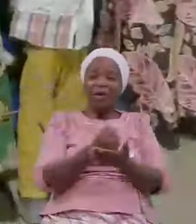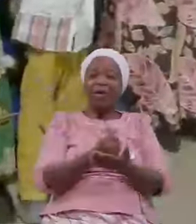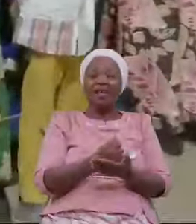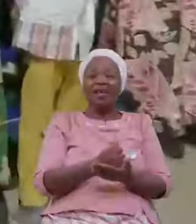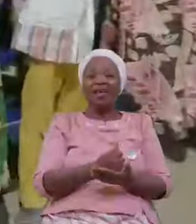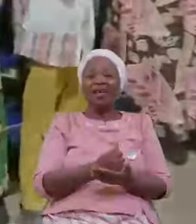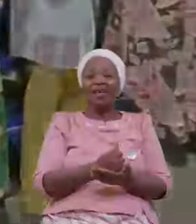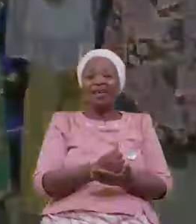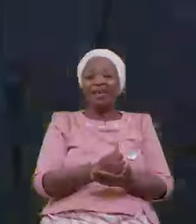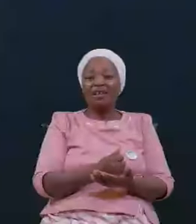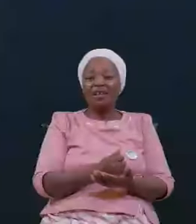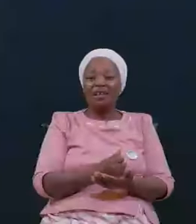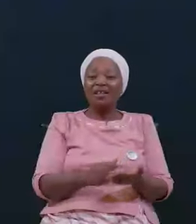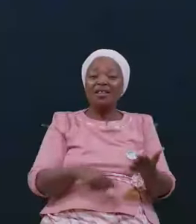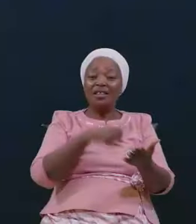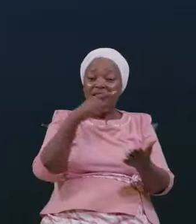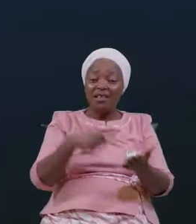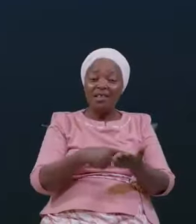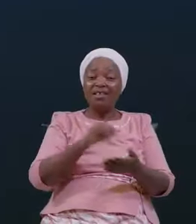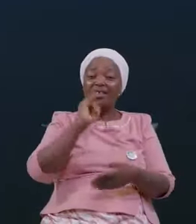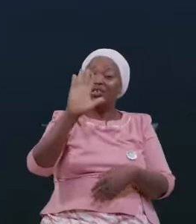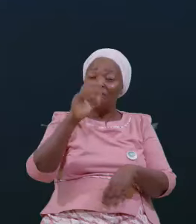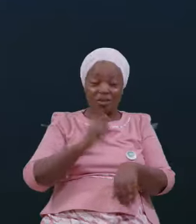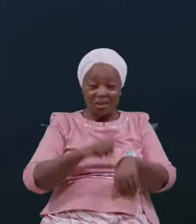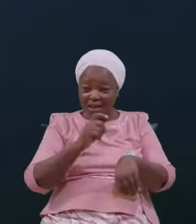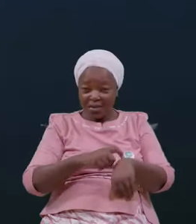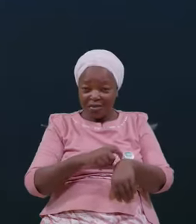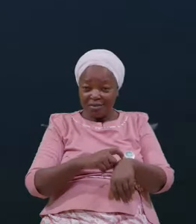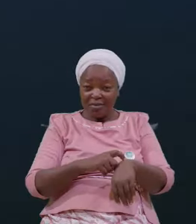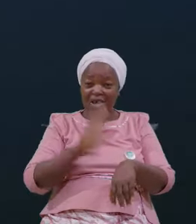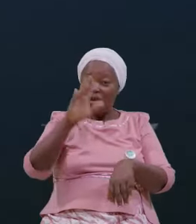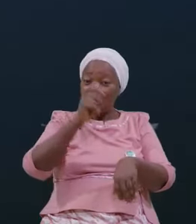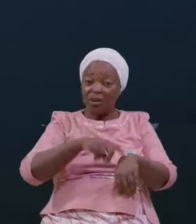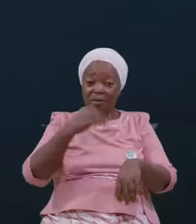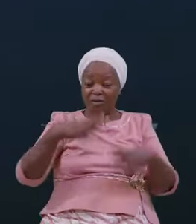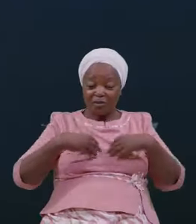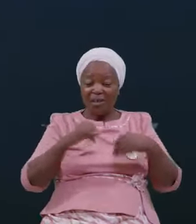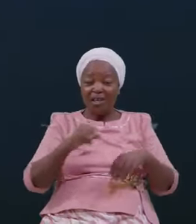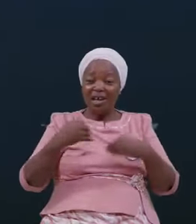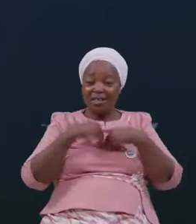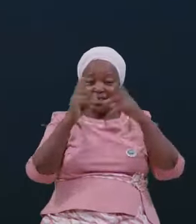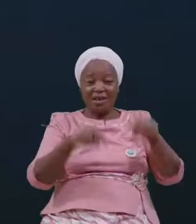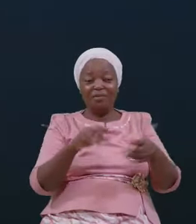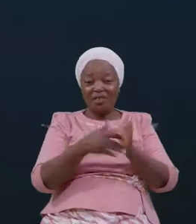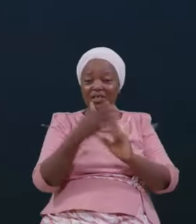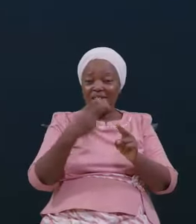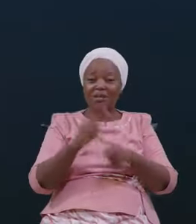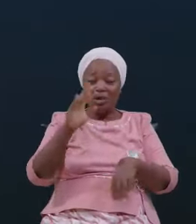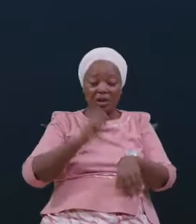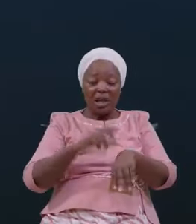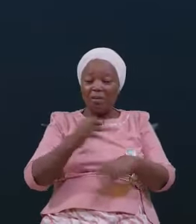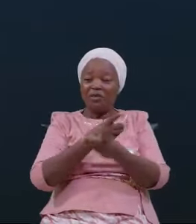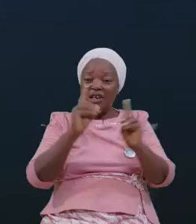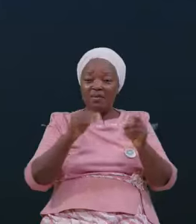This is your time. Your time of healing. Your time of deliverance.